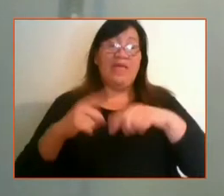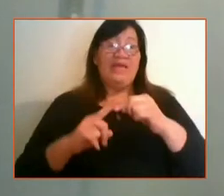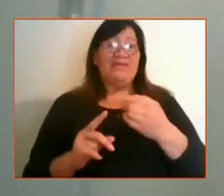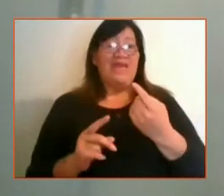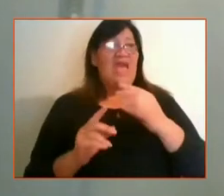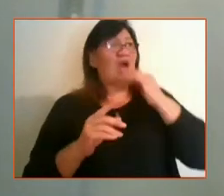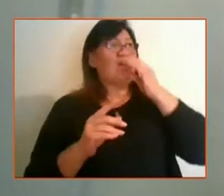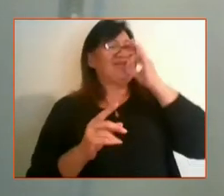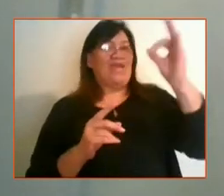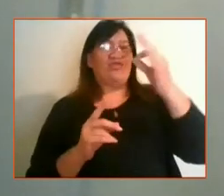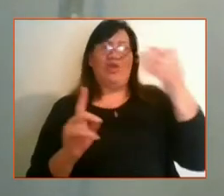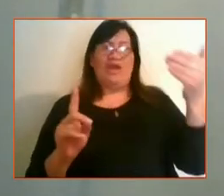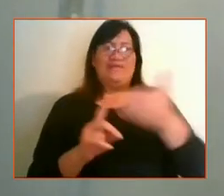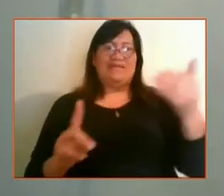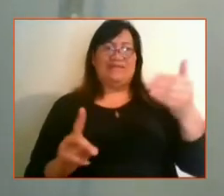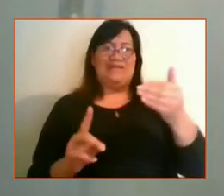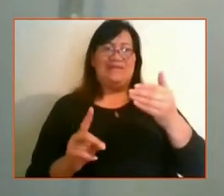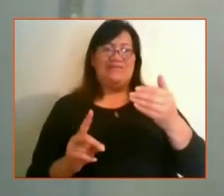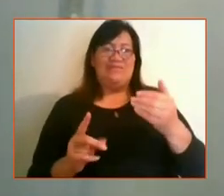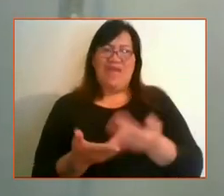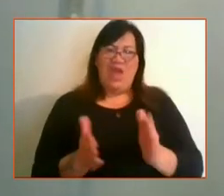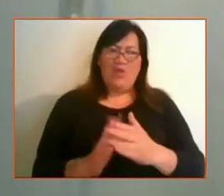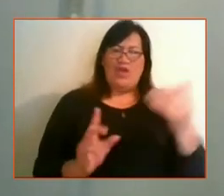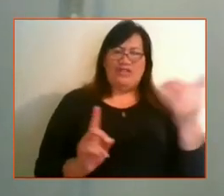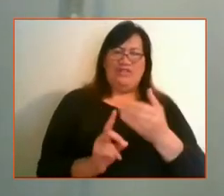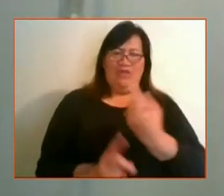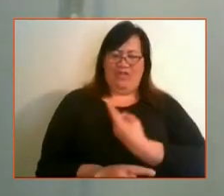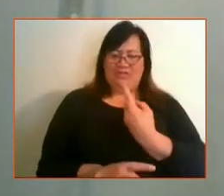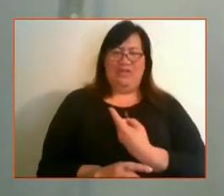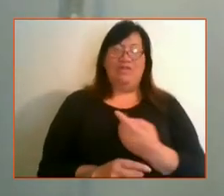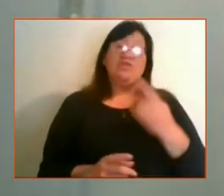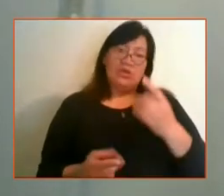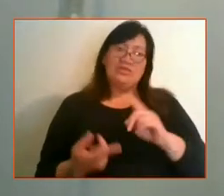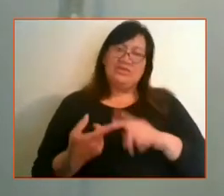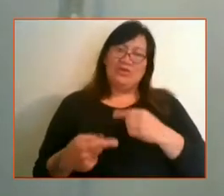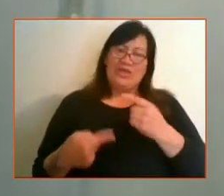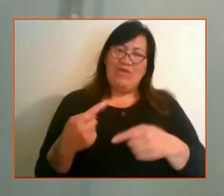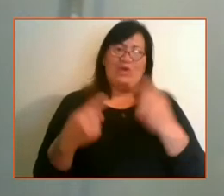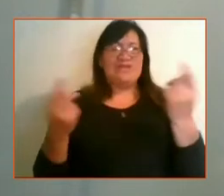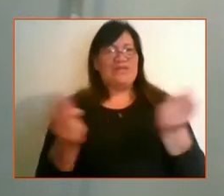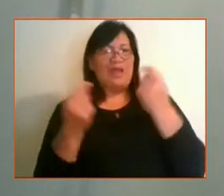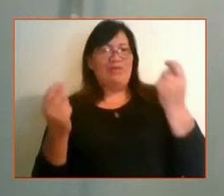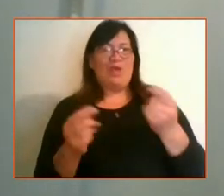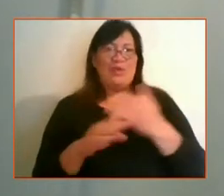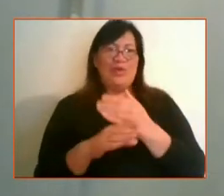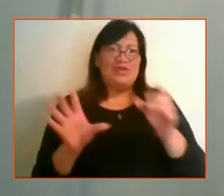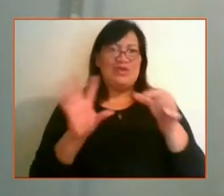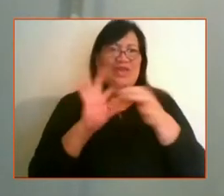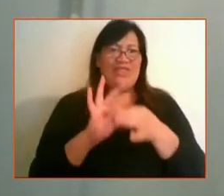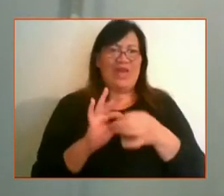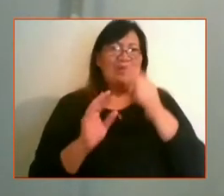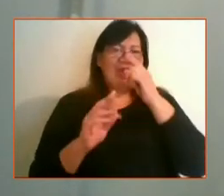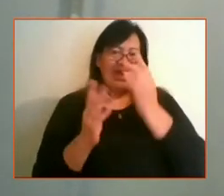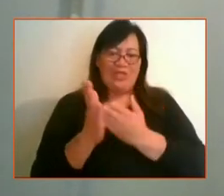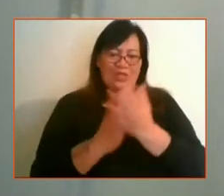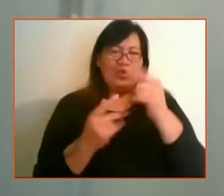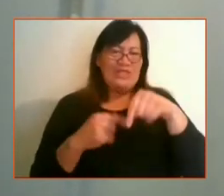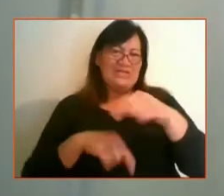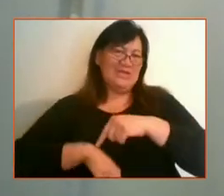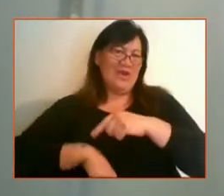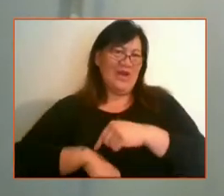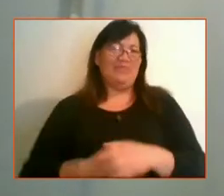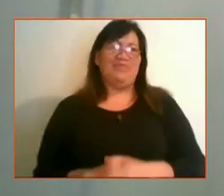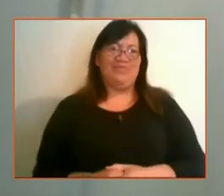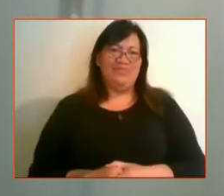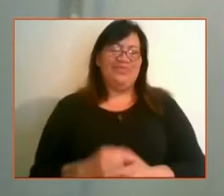we identify ourselves. And so let's continue to celebrate and work together to get through this period and